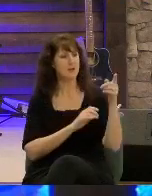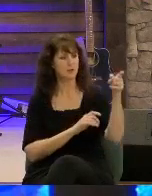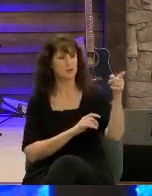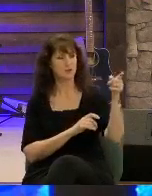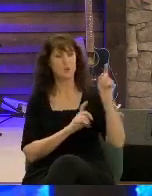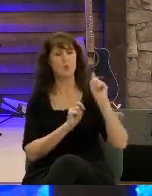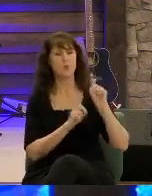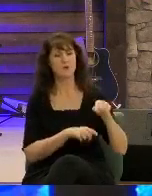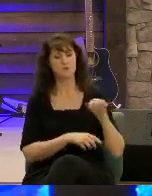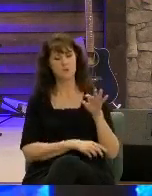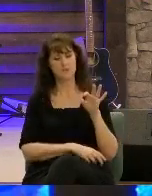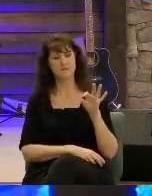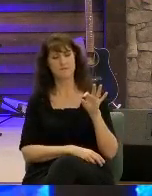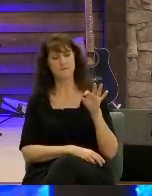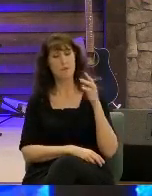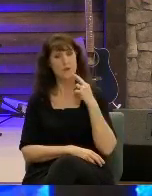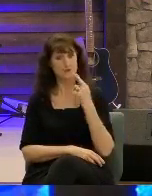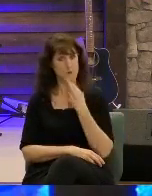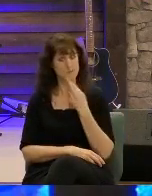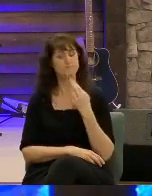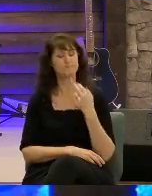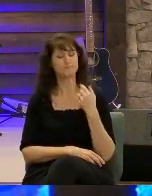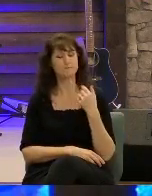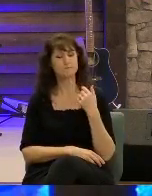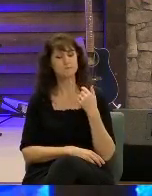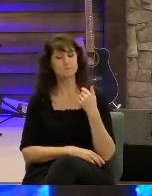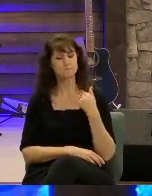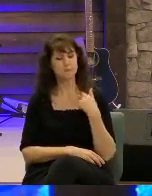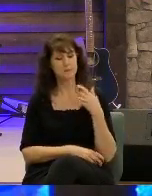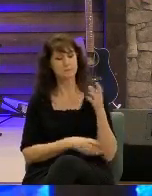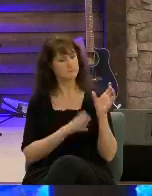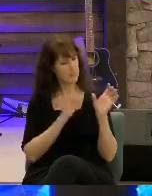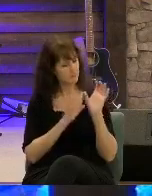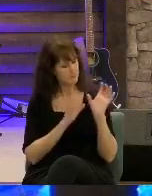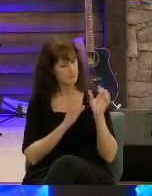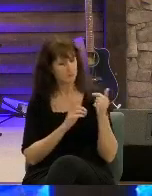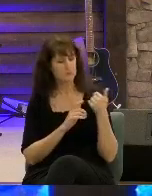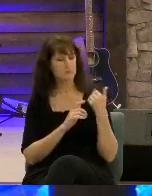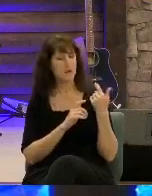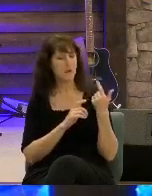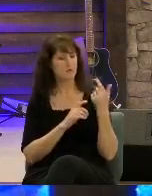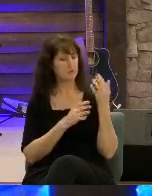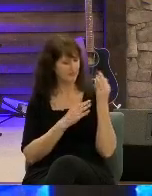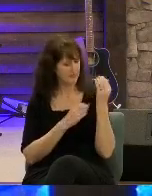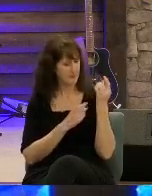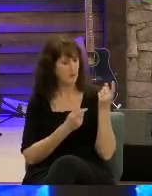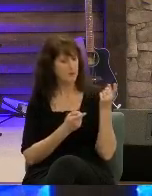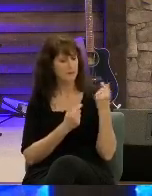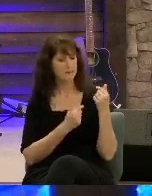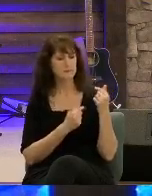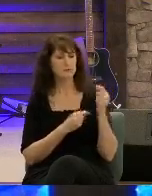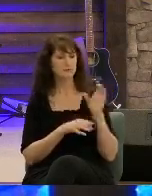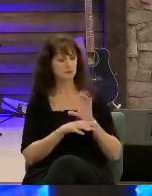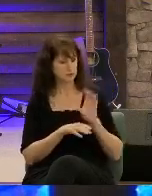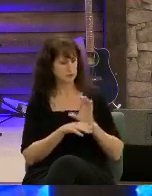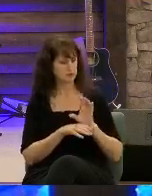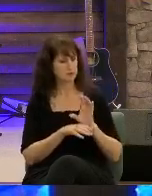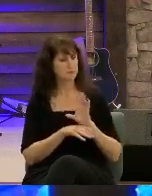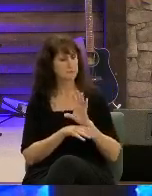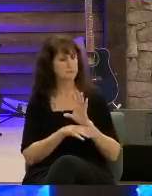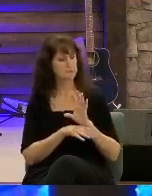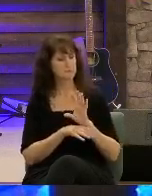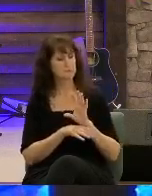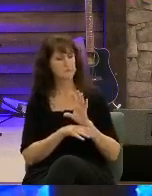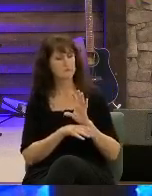FATS and we had a discussion, and I was considering coming and being a part of the, not the staff, but just coming and being a part of the